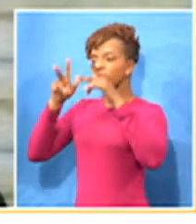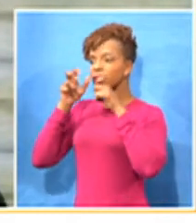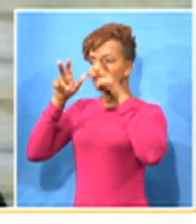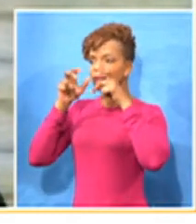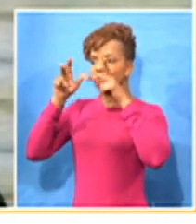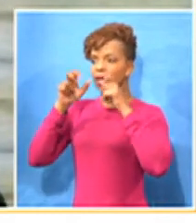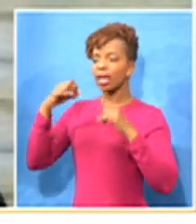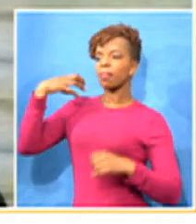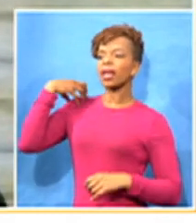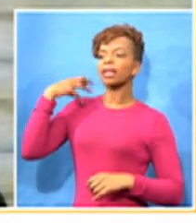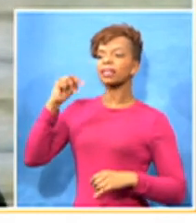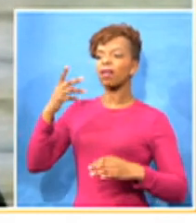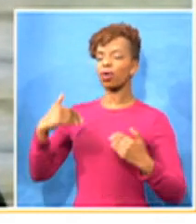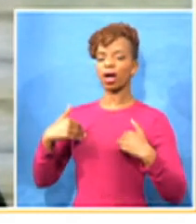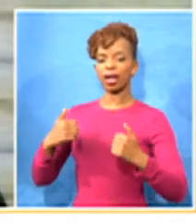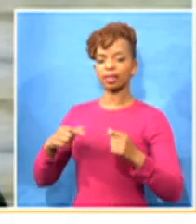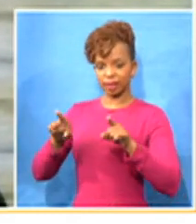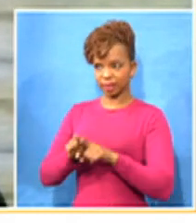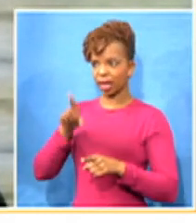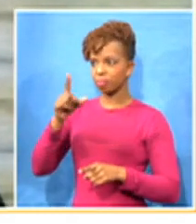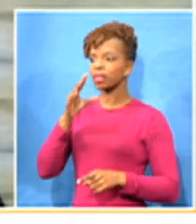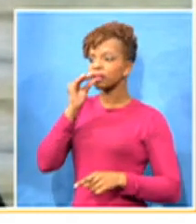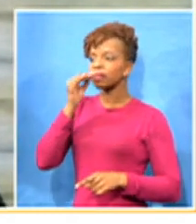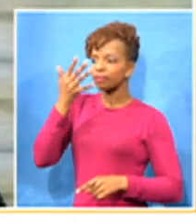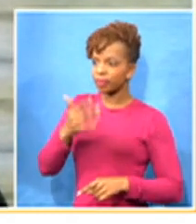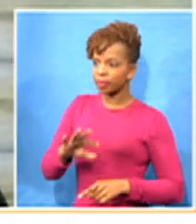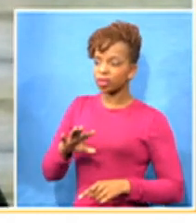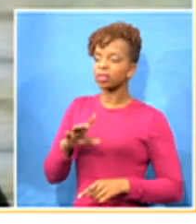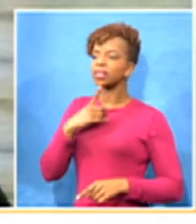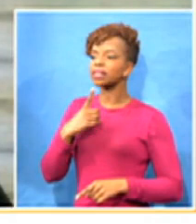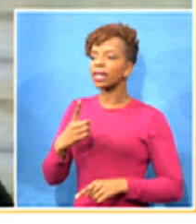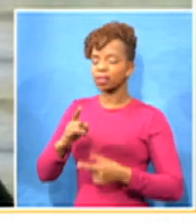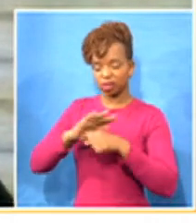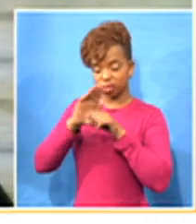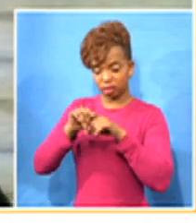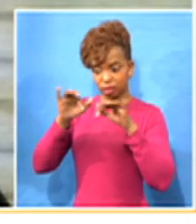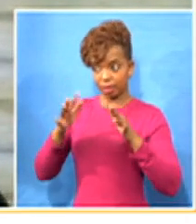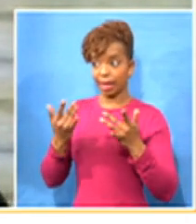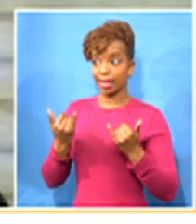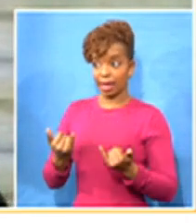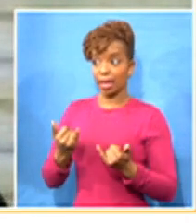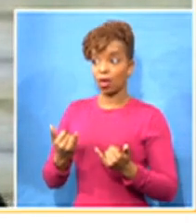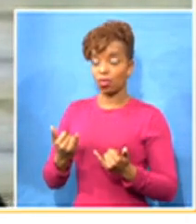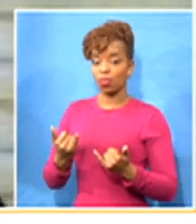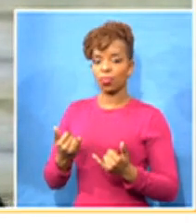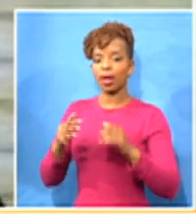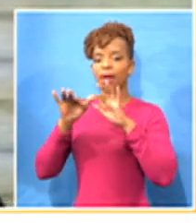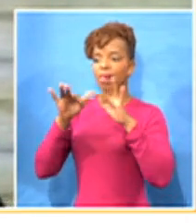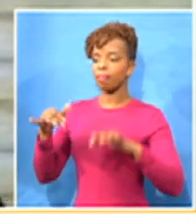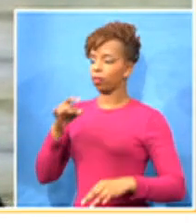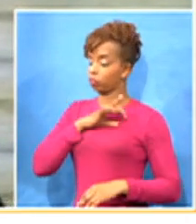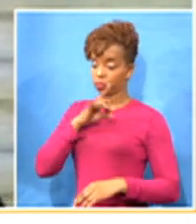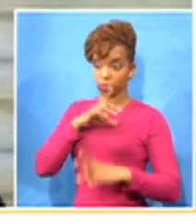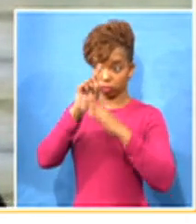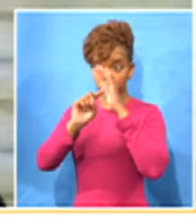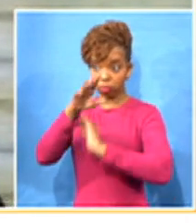also makes mention of the point that because of COVID-19 right now, people are afraid, parents are